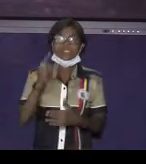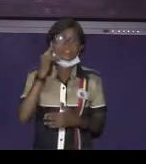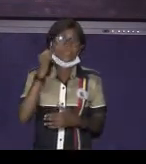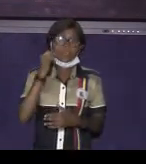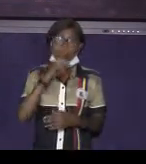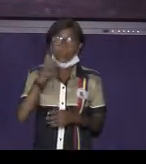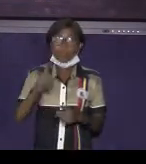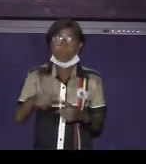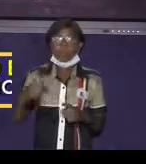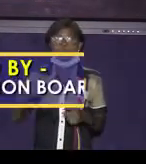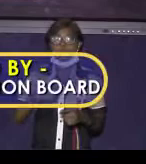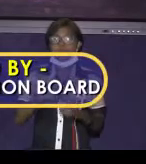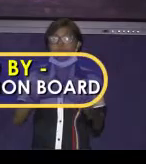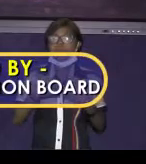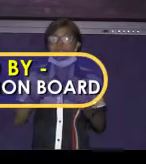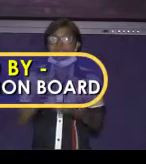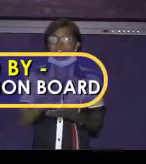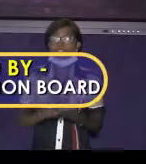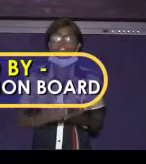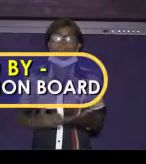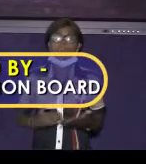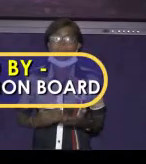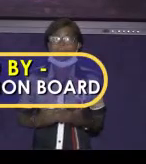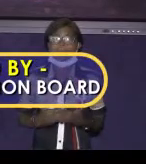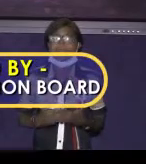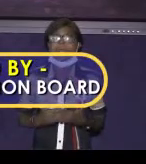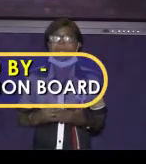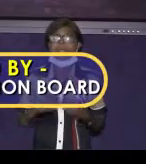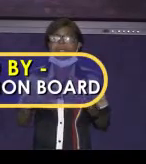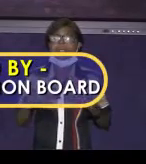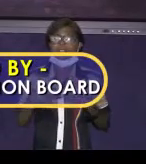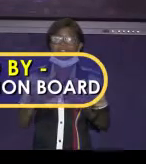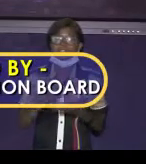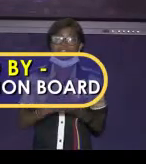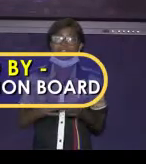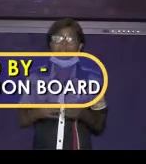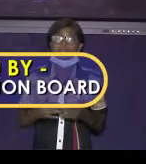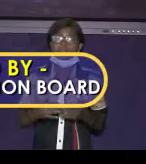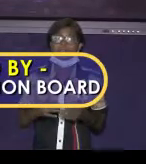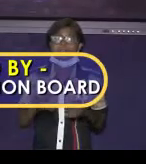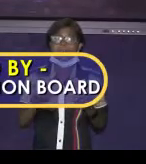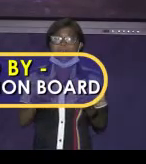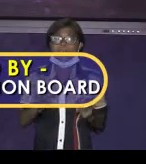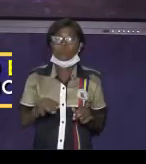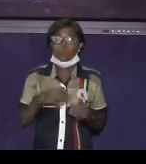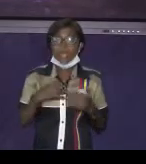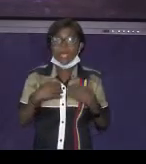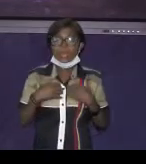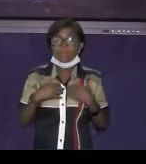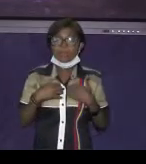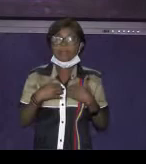some animals, the regions where we have some certain animals or particular